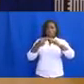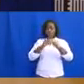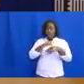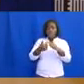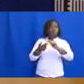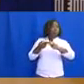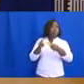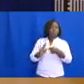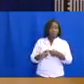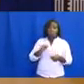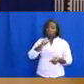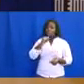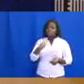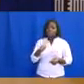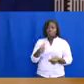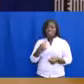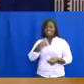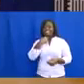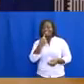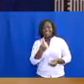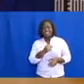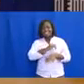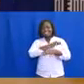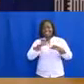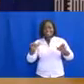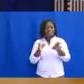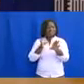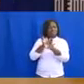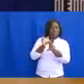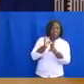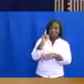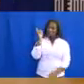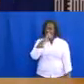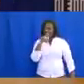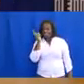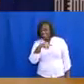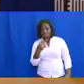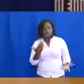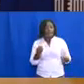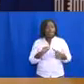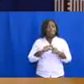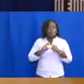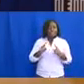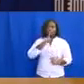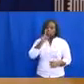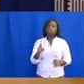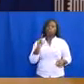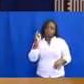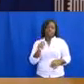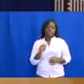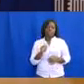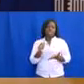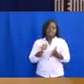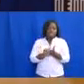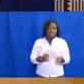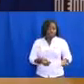not to engender any false feel-good factor, but as statements of fact that